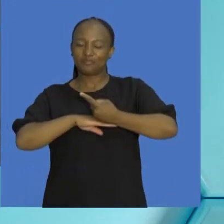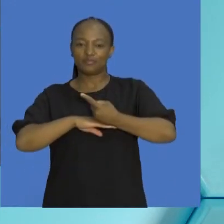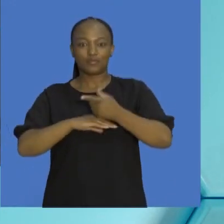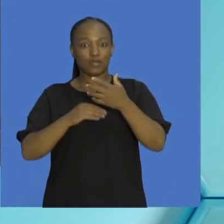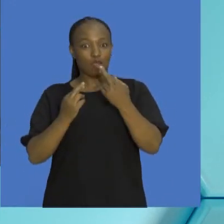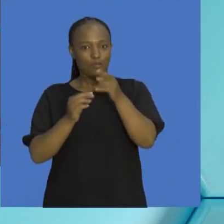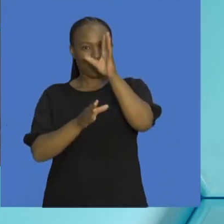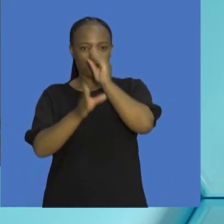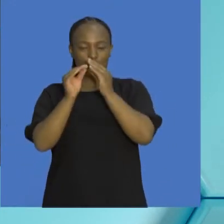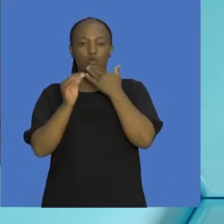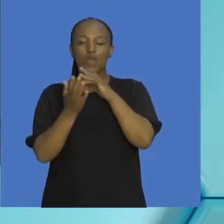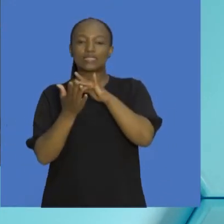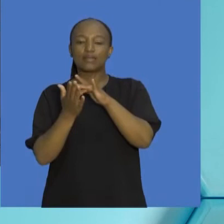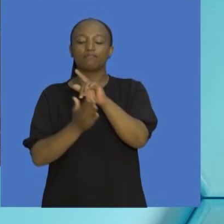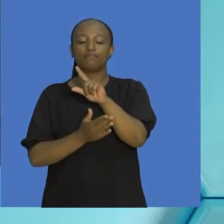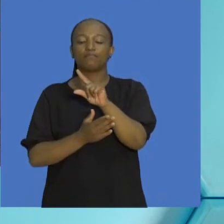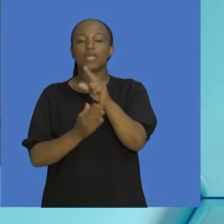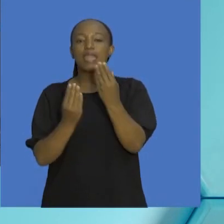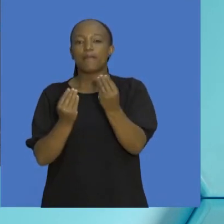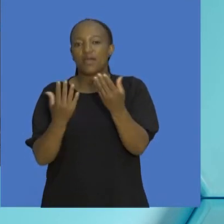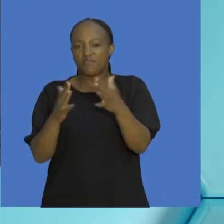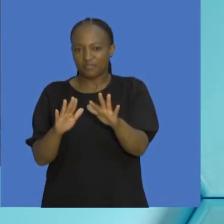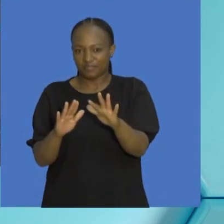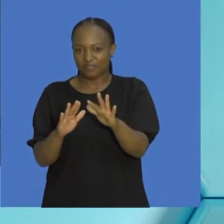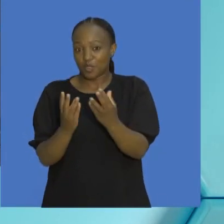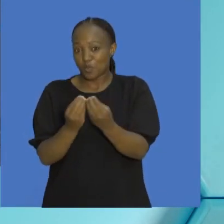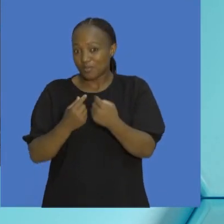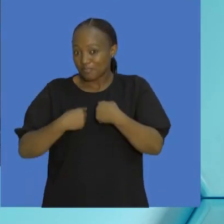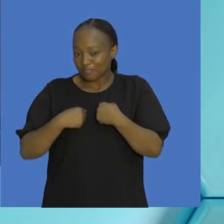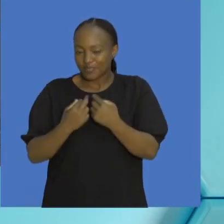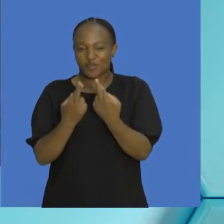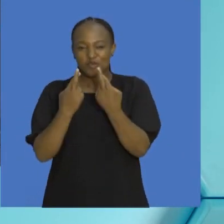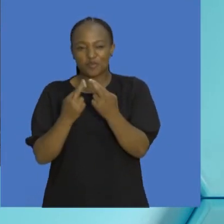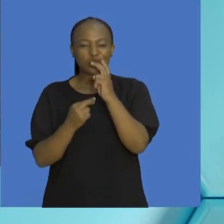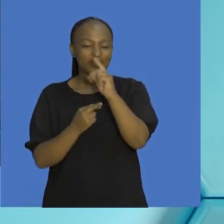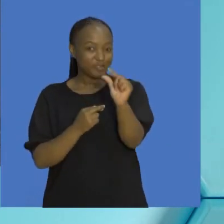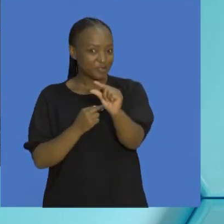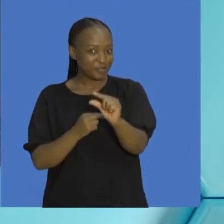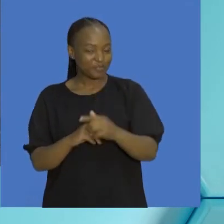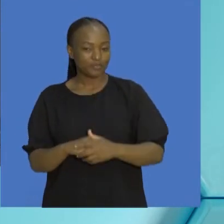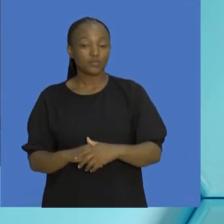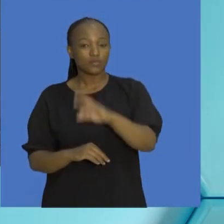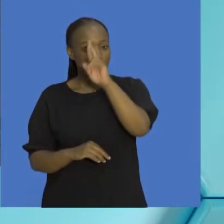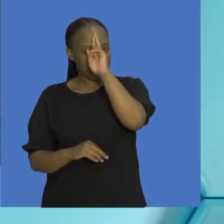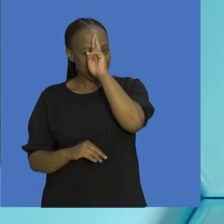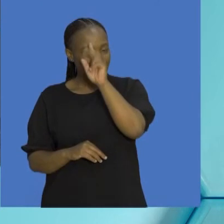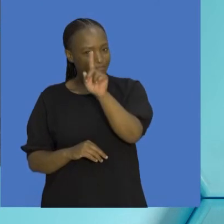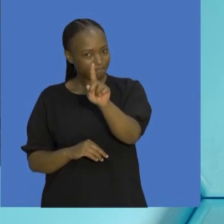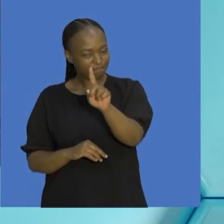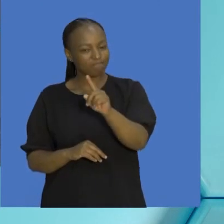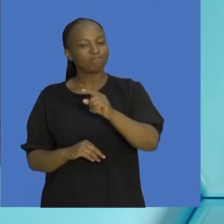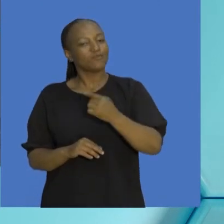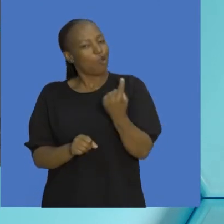a fantastic lesson on central tendency with me. And we hope to see you